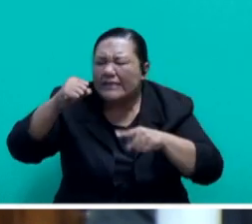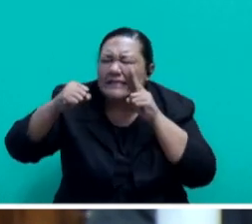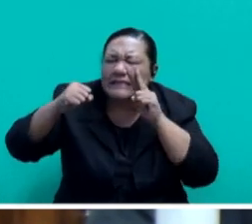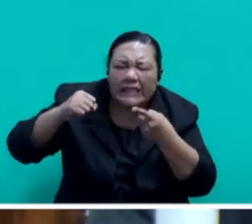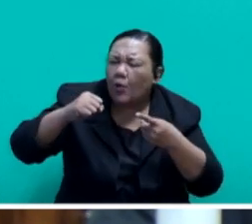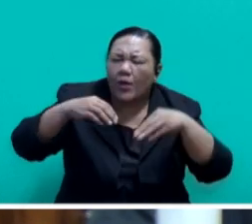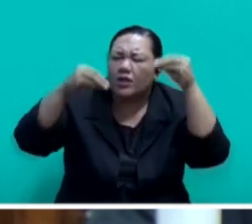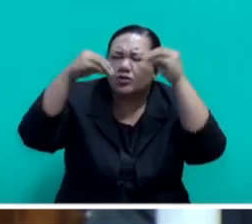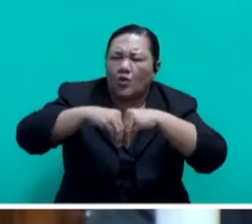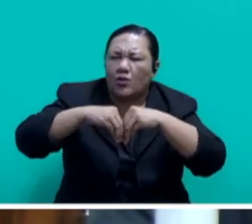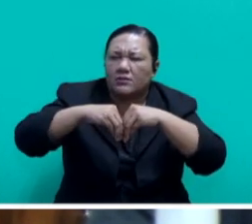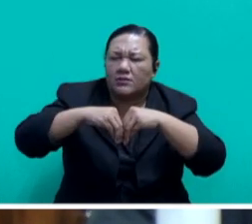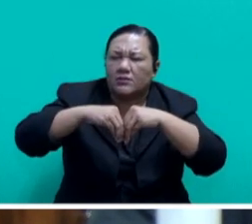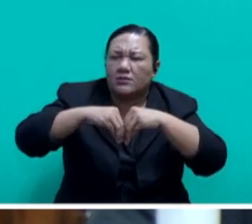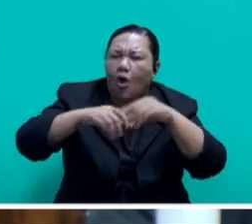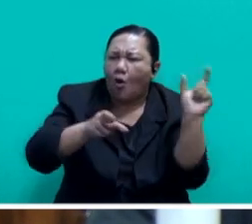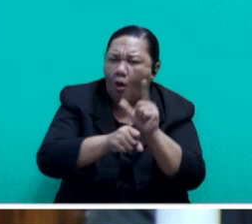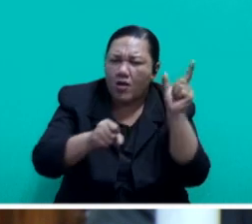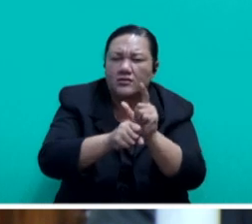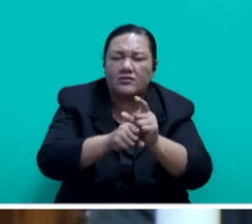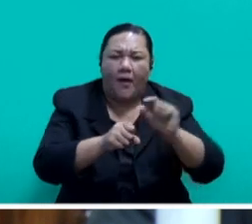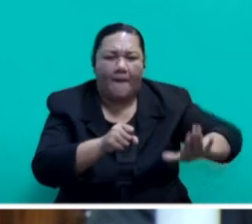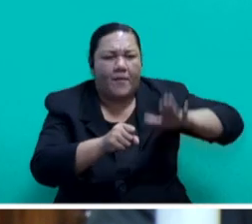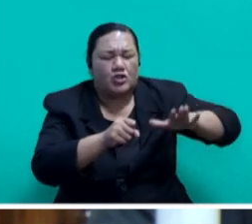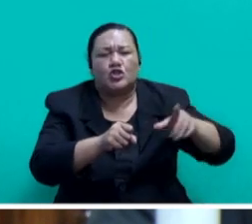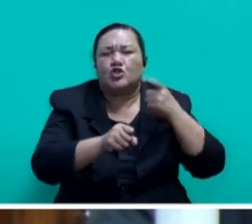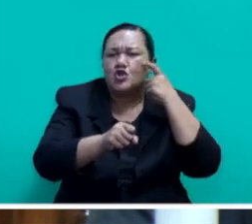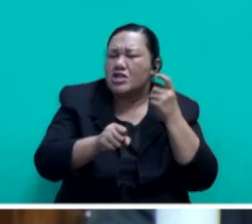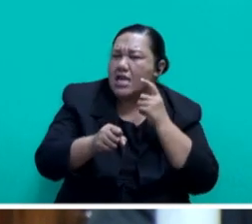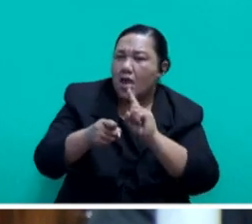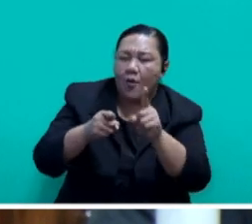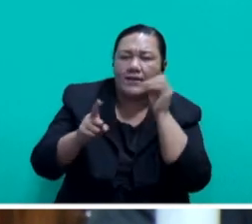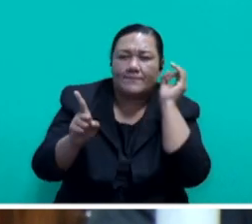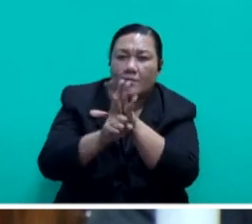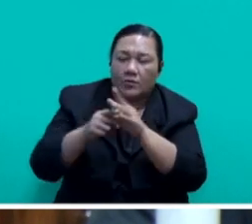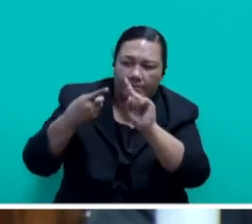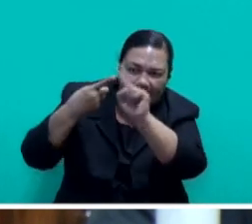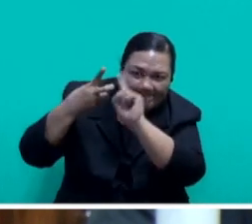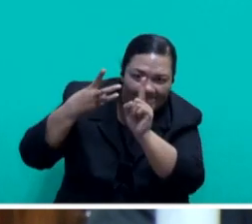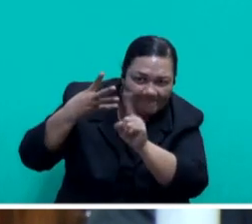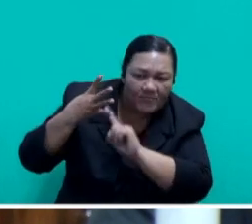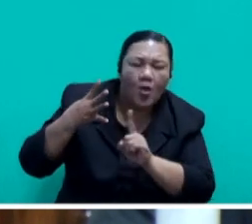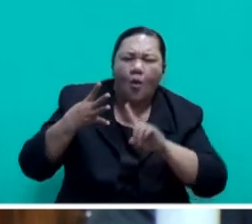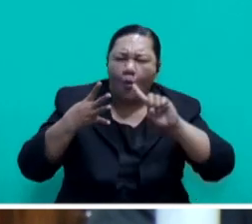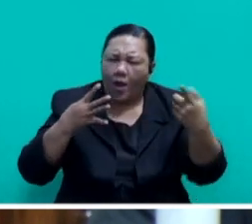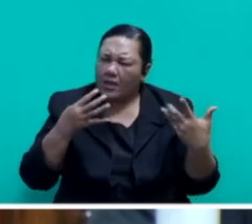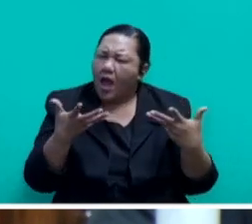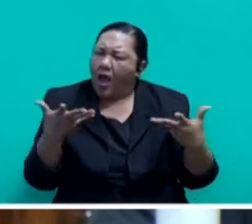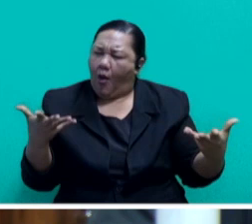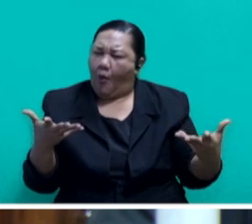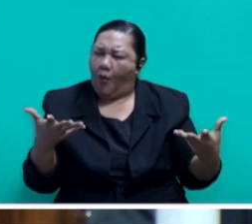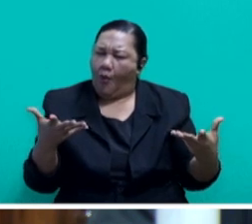understand that the key lies in empowering those who own the very resources